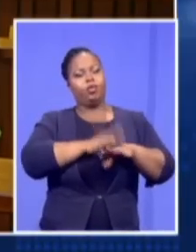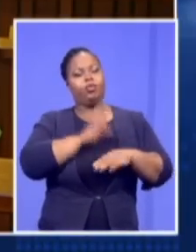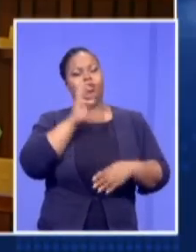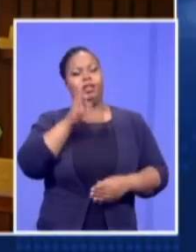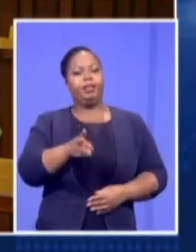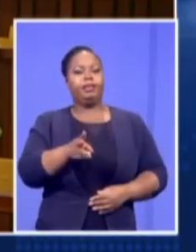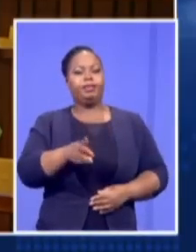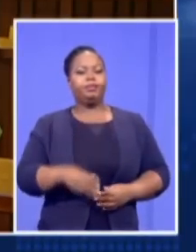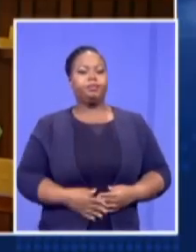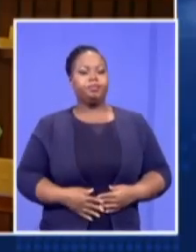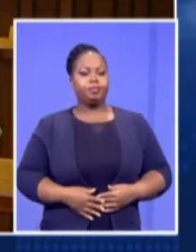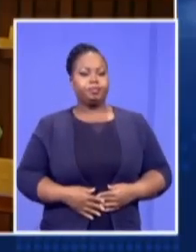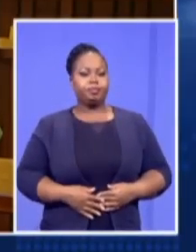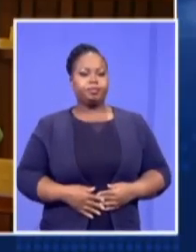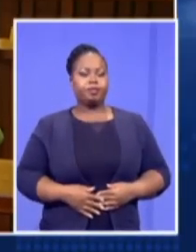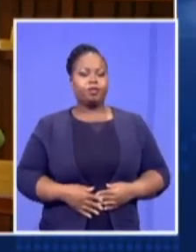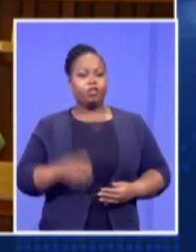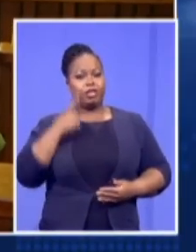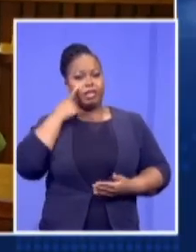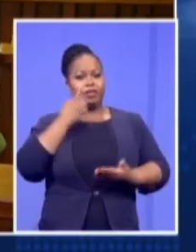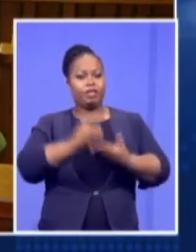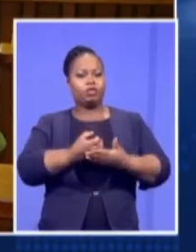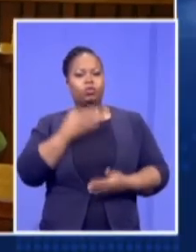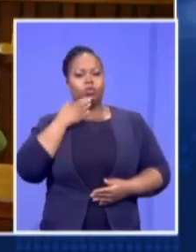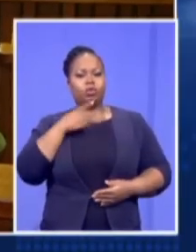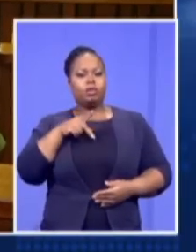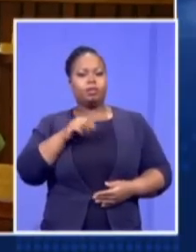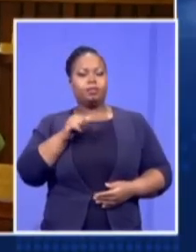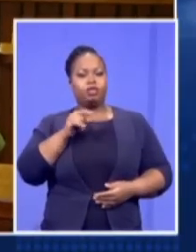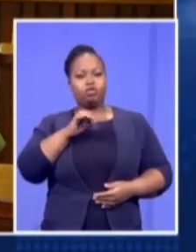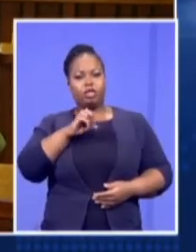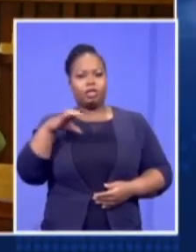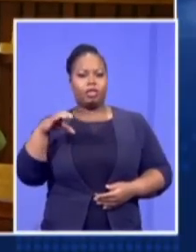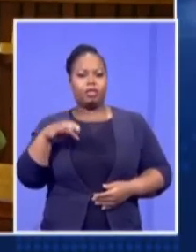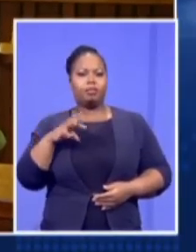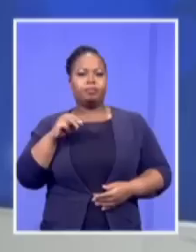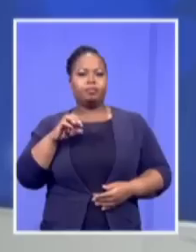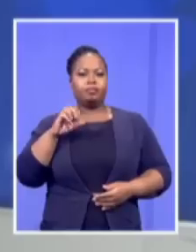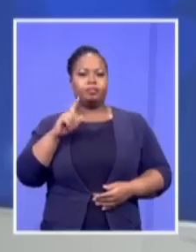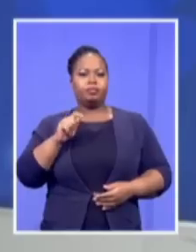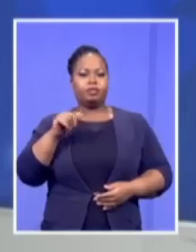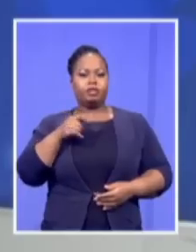come forward, as well as that testimony by Patrick Mthethwa. Sergeant Patrick Mthethwa